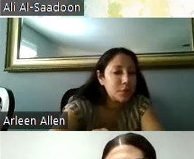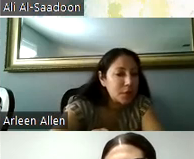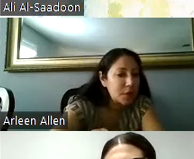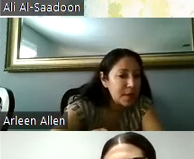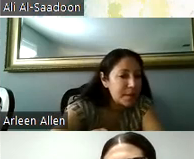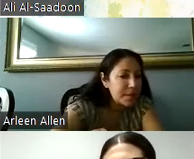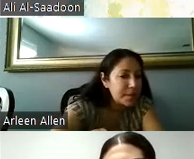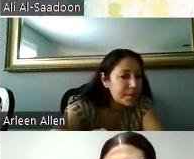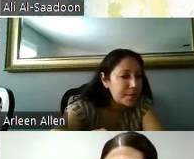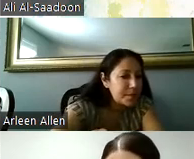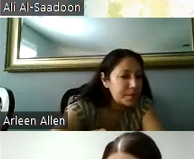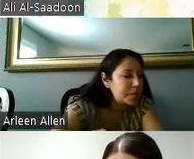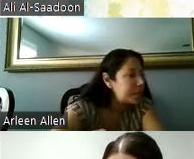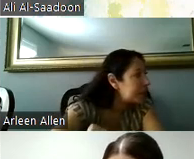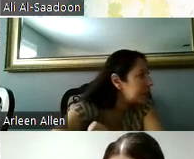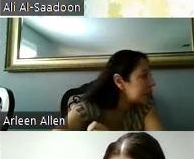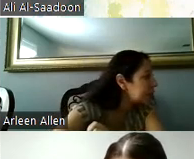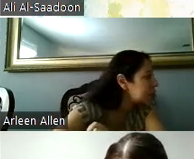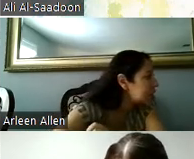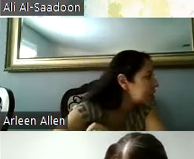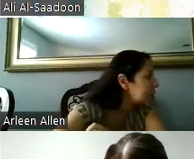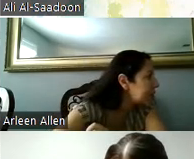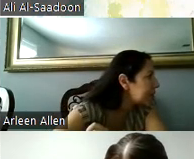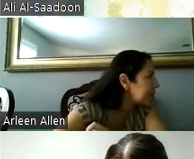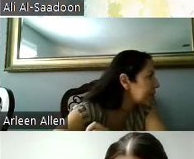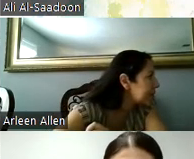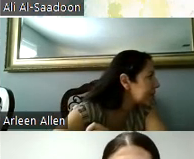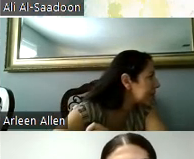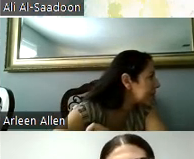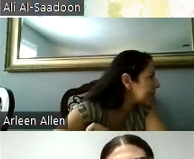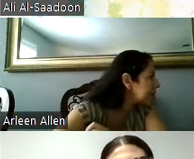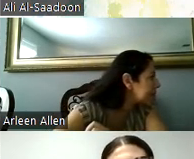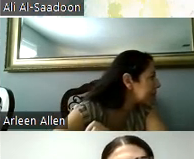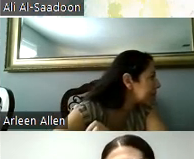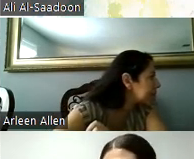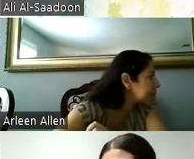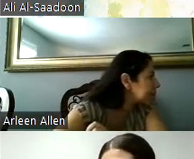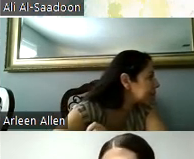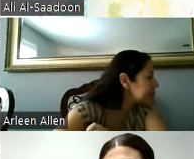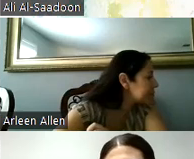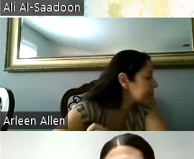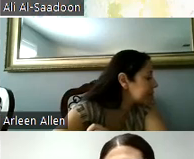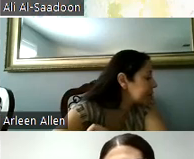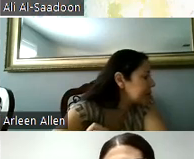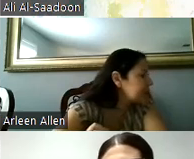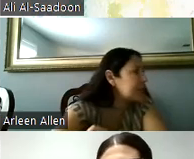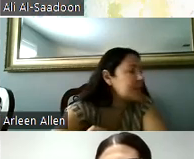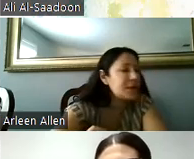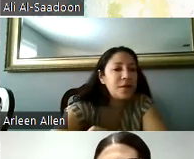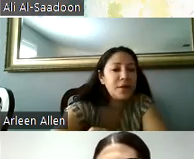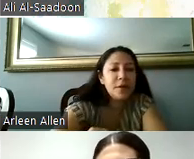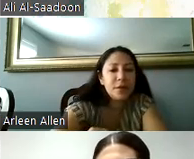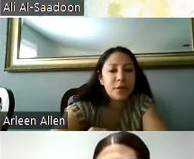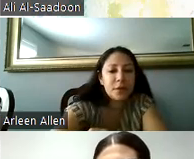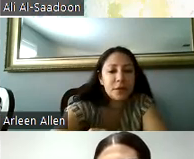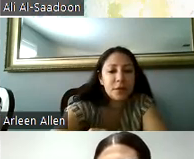is staggering. A little bit more conversion therapy. It's still happening all over the United States, though it is illegal in most